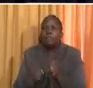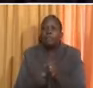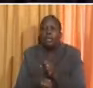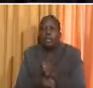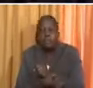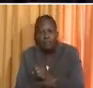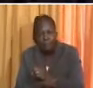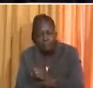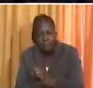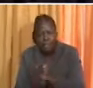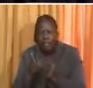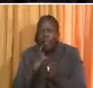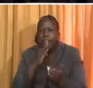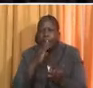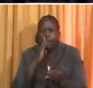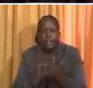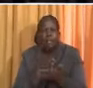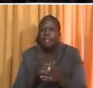The affidavit says it all.